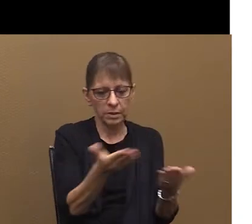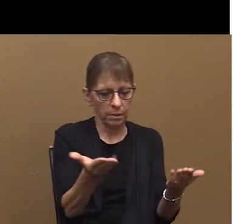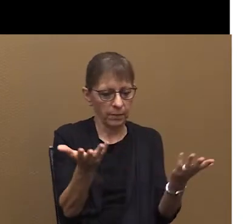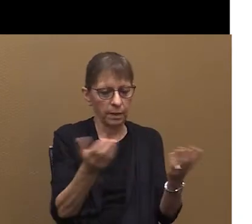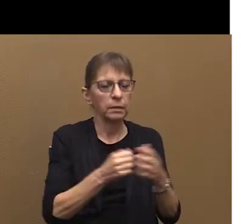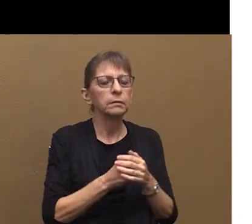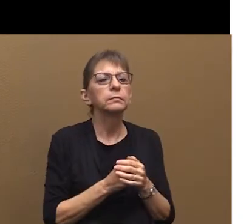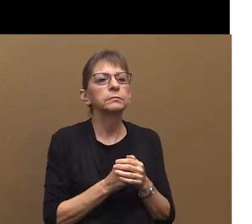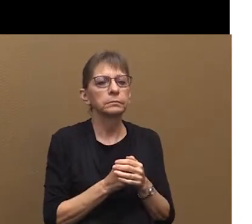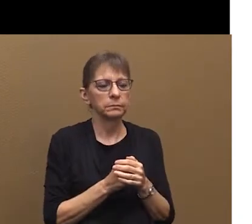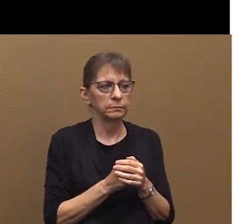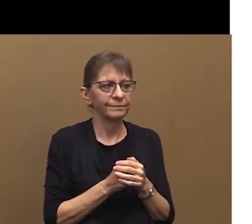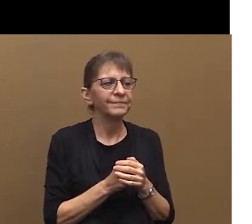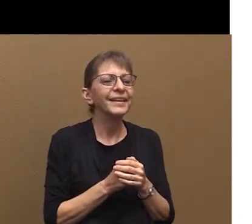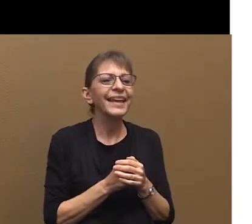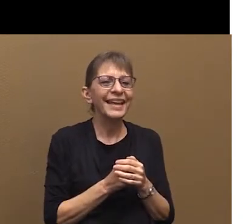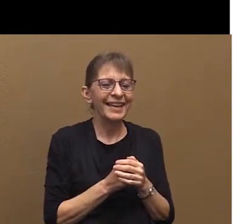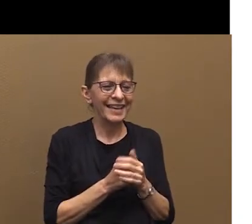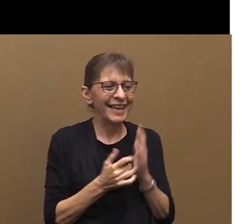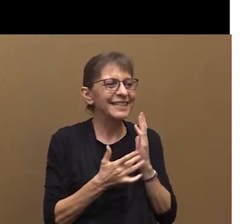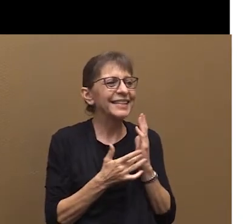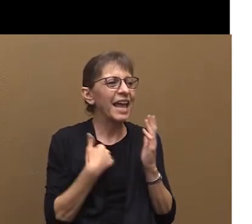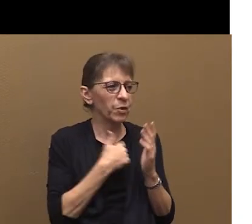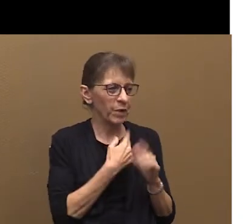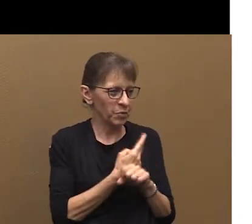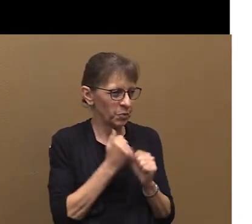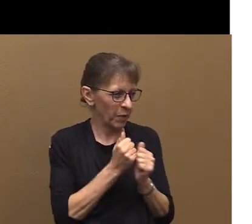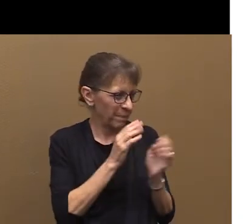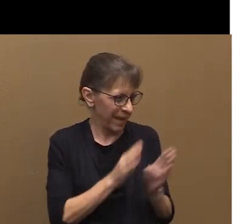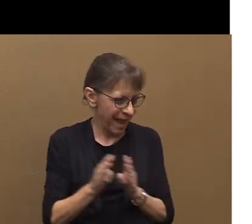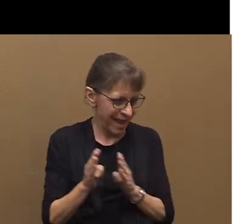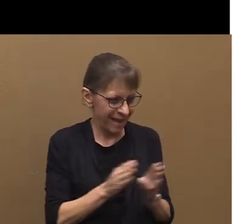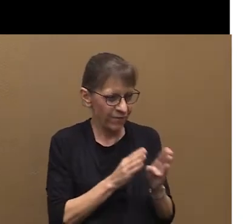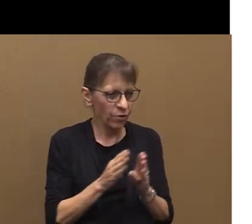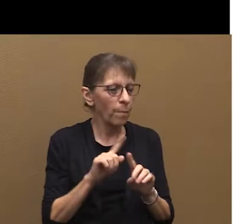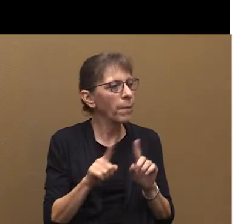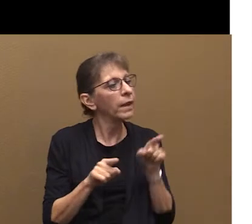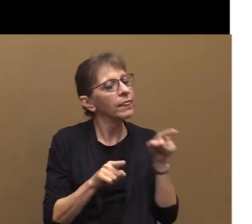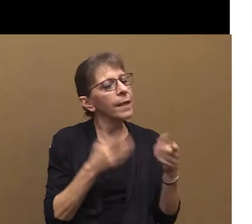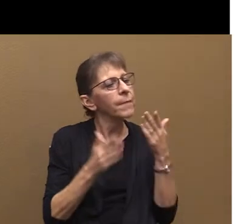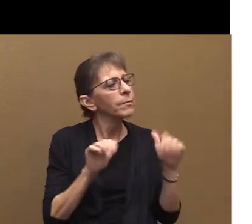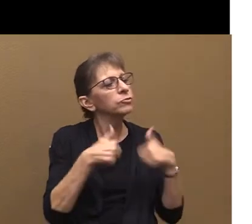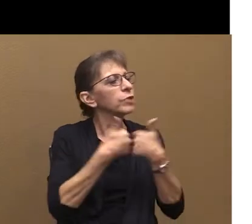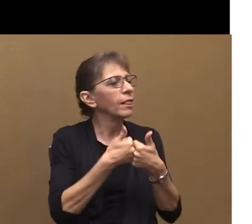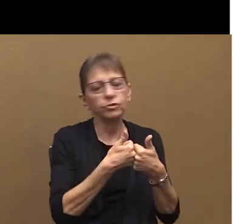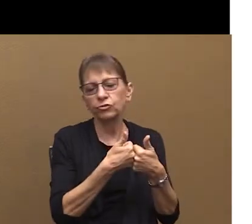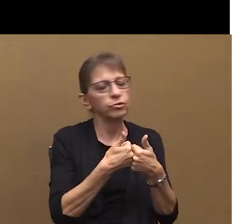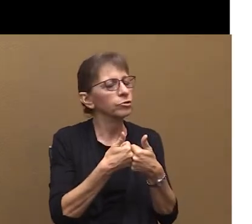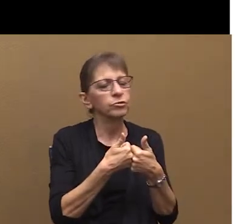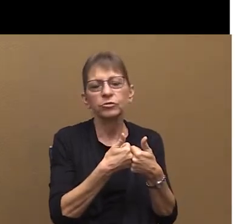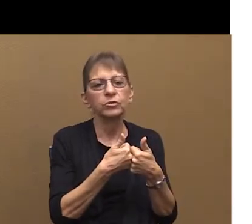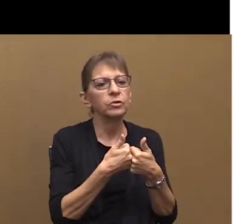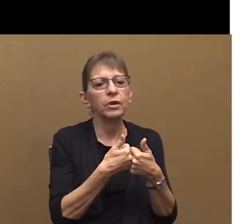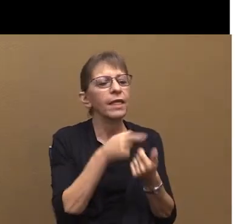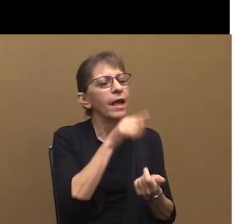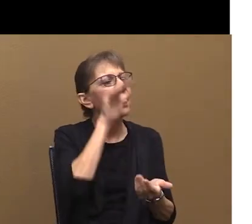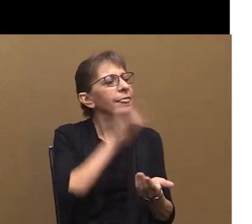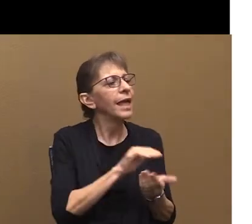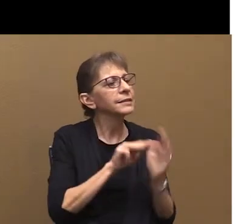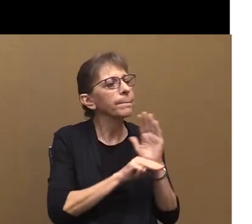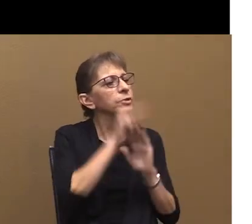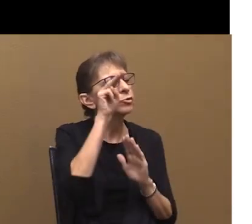things. It's a technique that we use with behavior, but they may have a challenge with this if there's a less